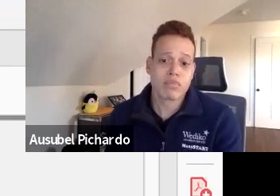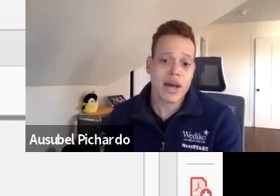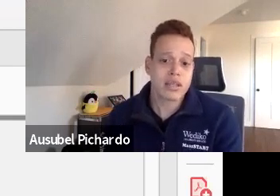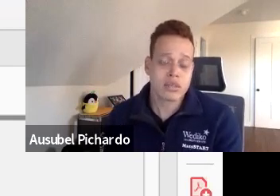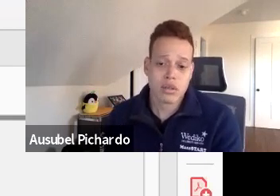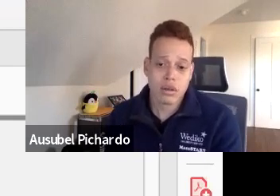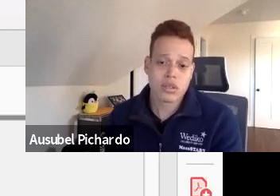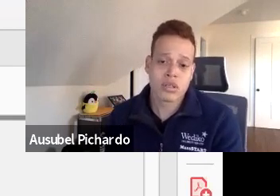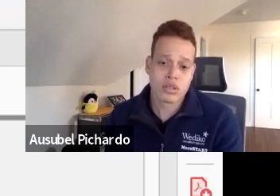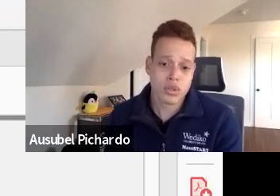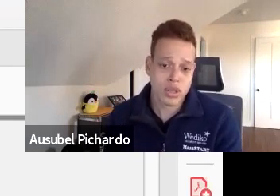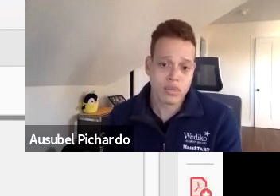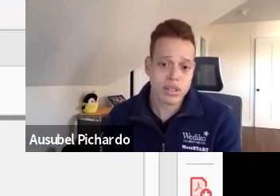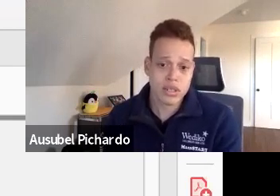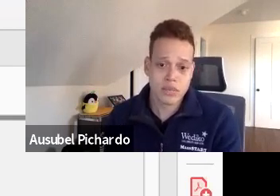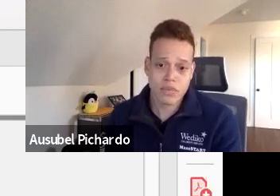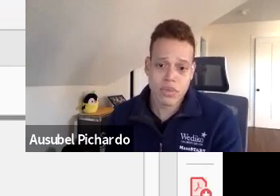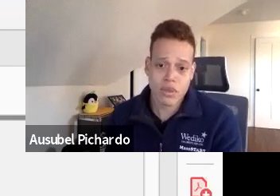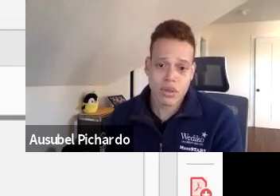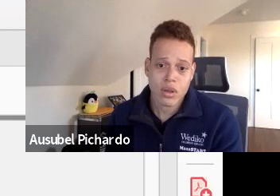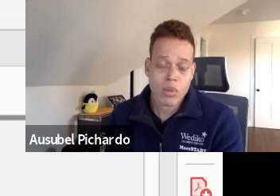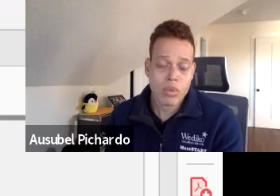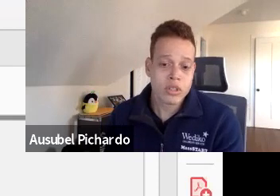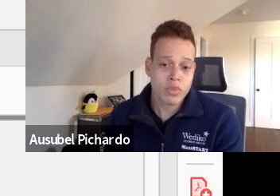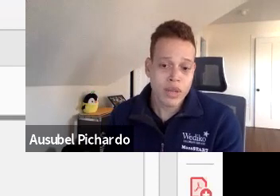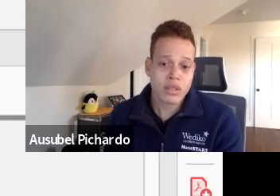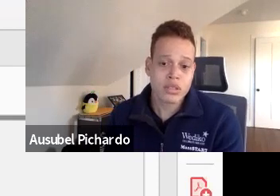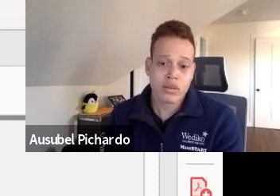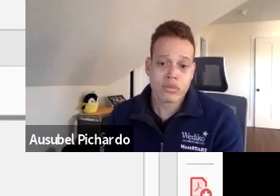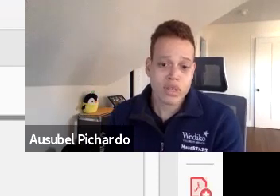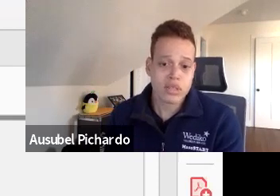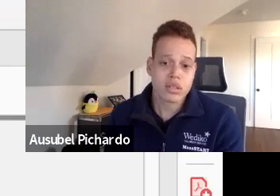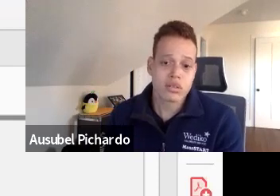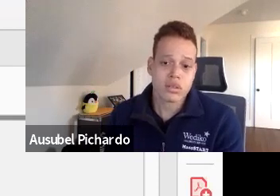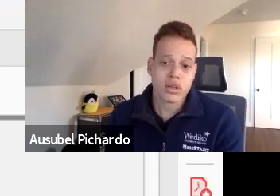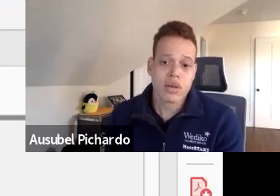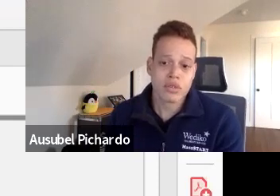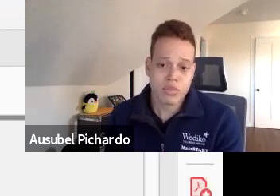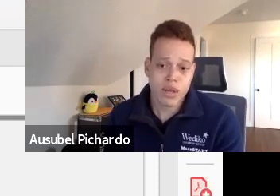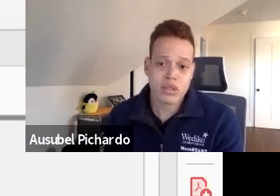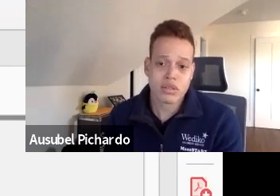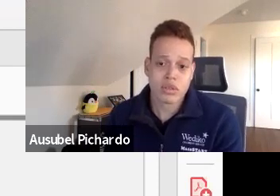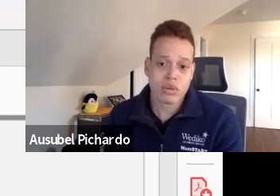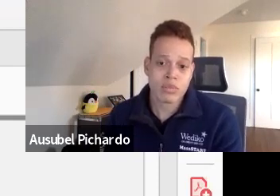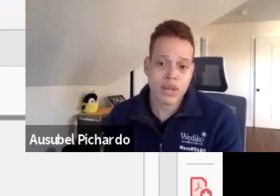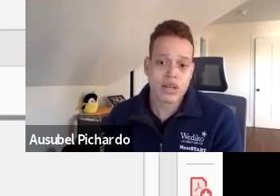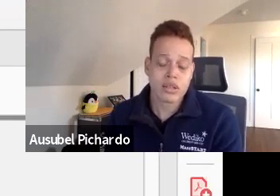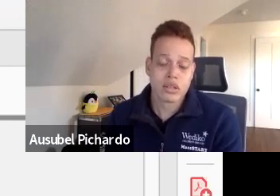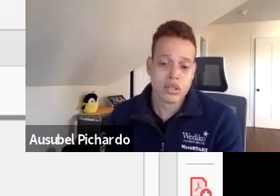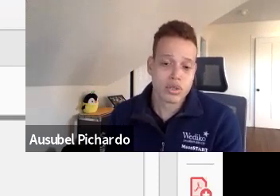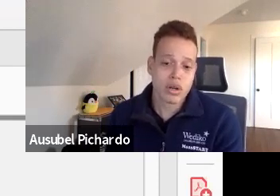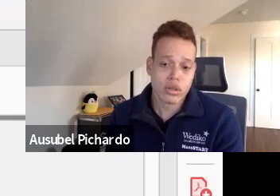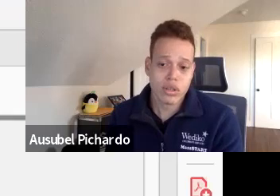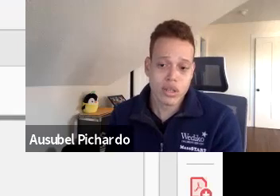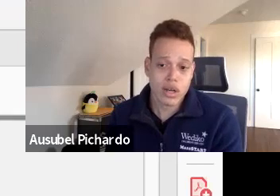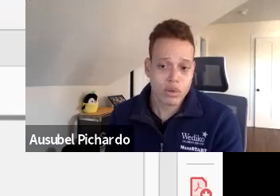dramatically impact Earth's sustainability. But this practice of humility and respect towards the planet